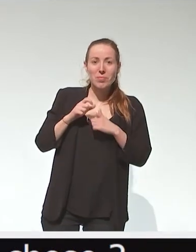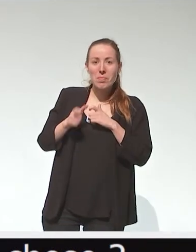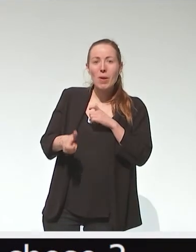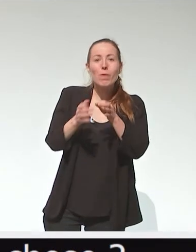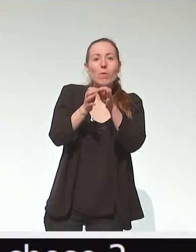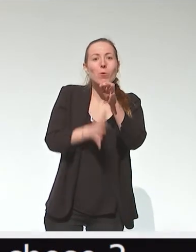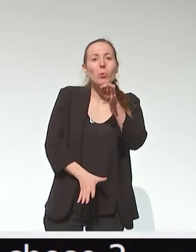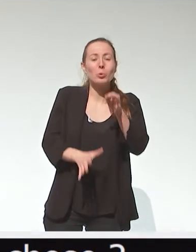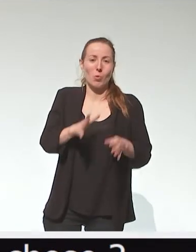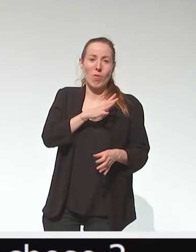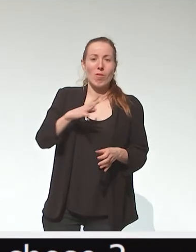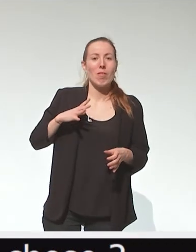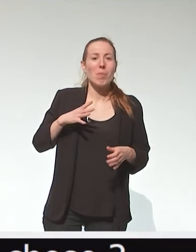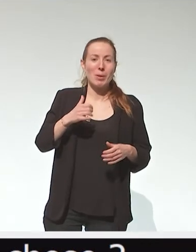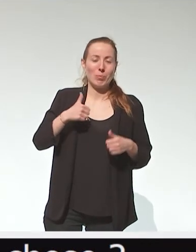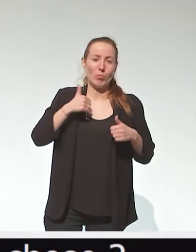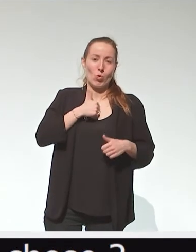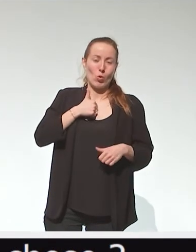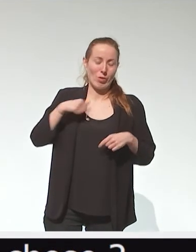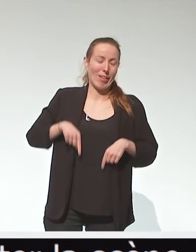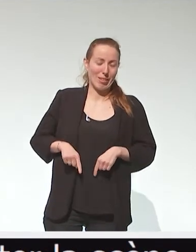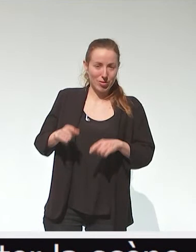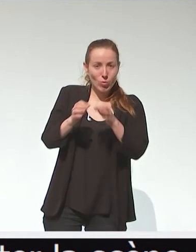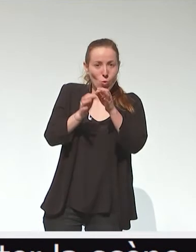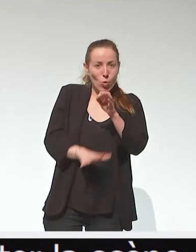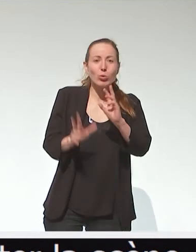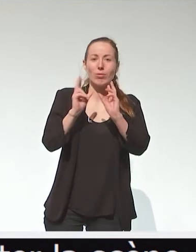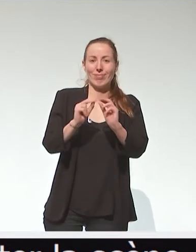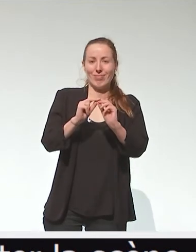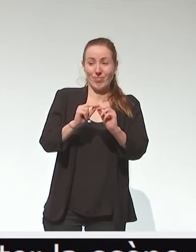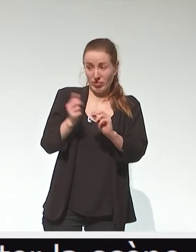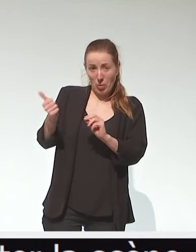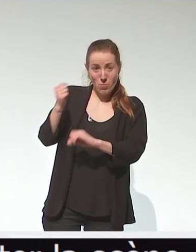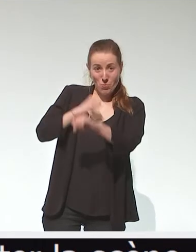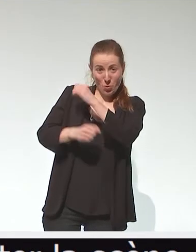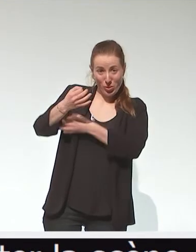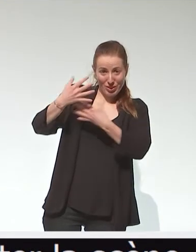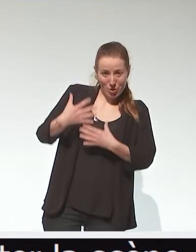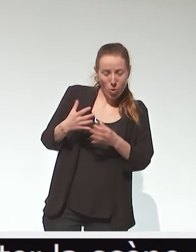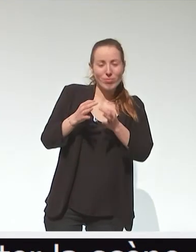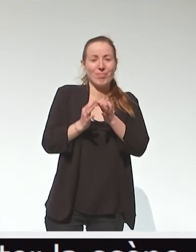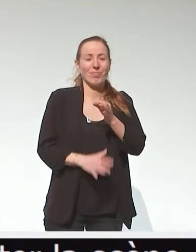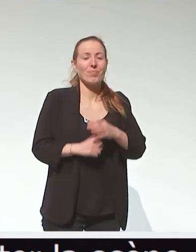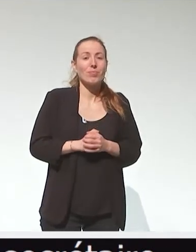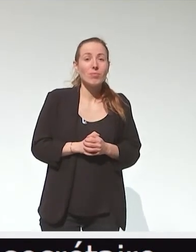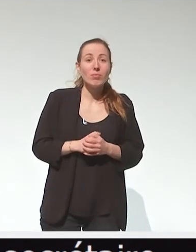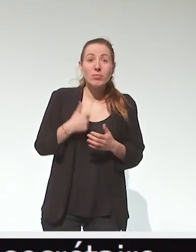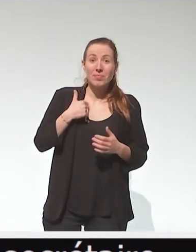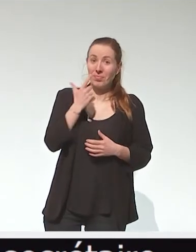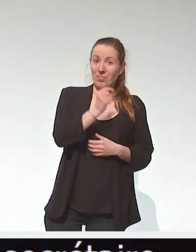the stage so that we can move on to Sophie Klusell's concluding